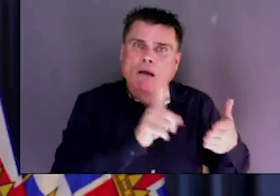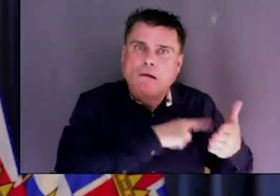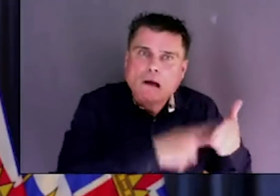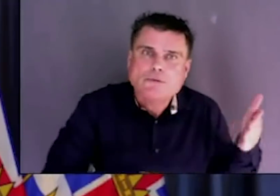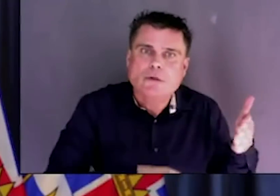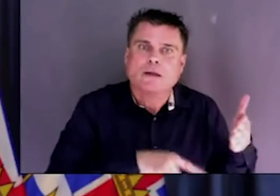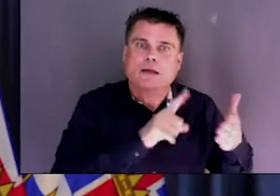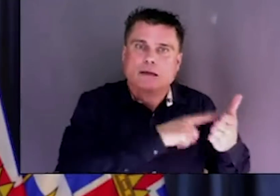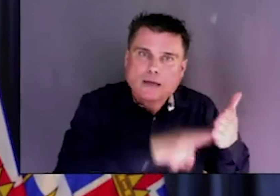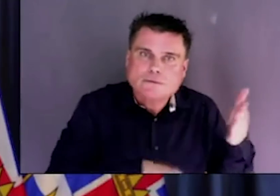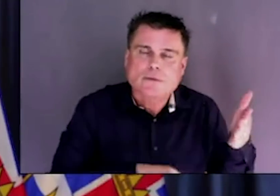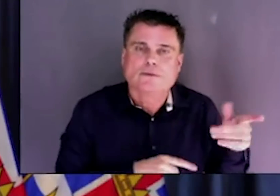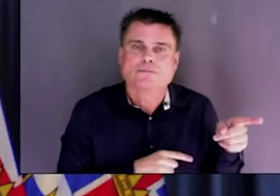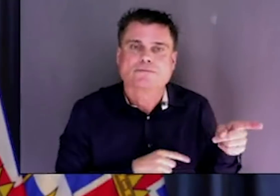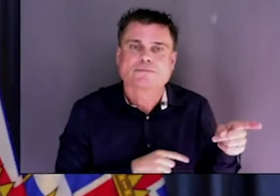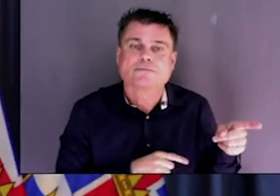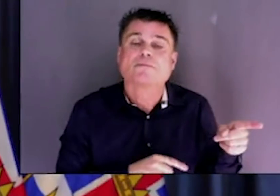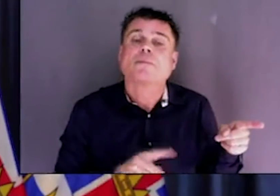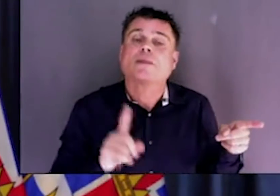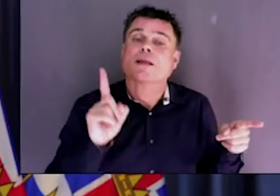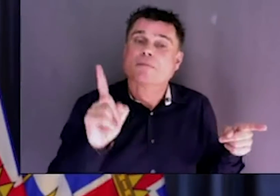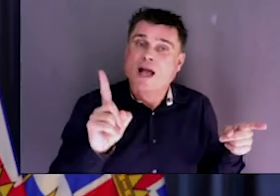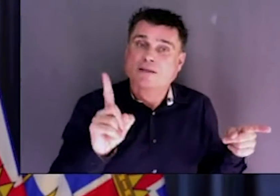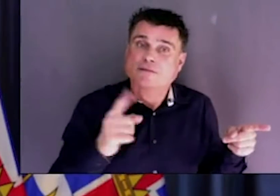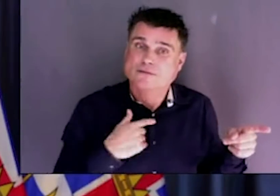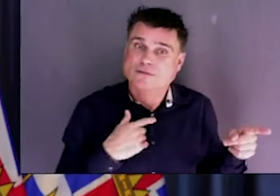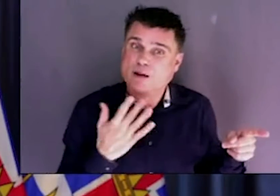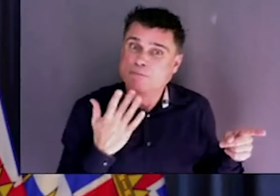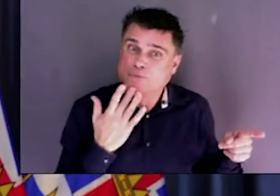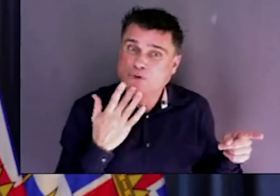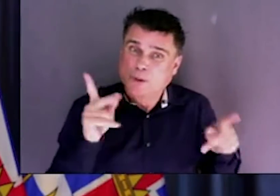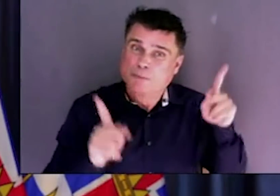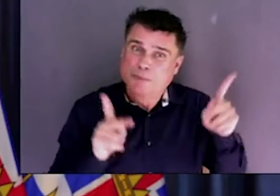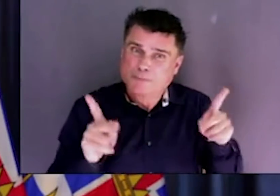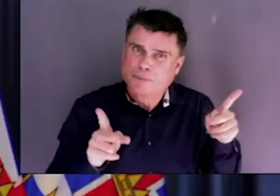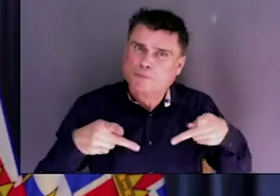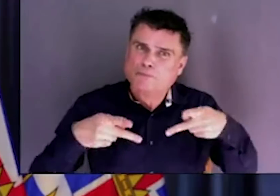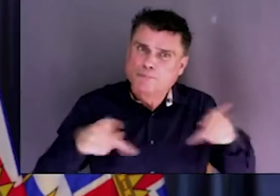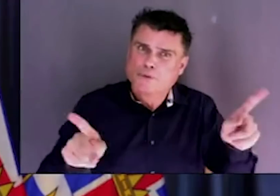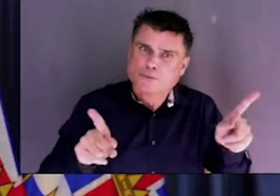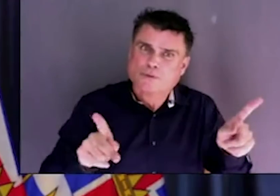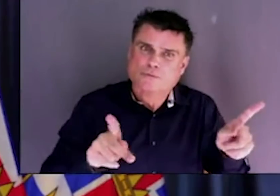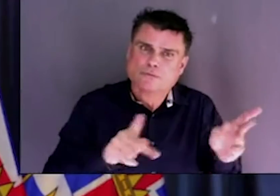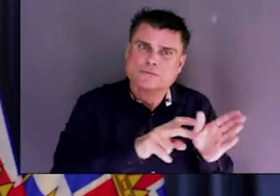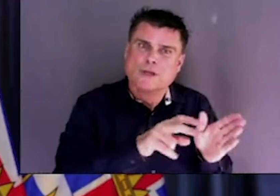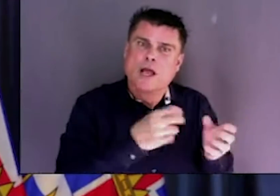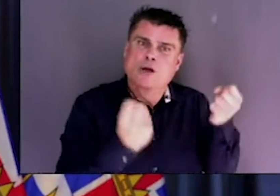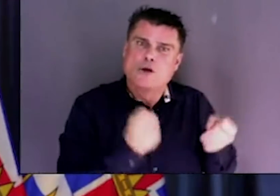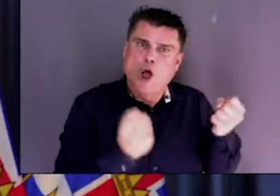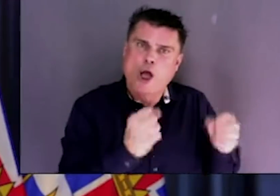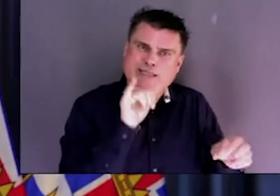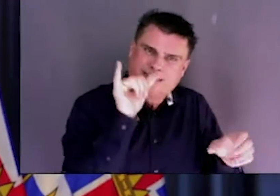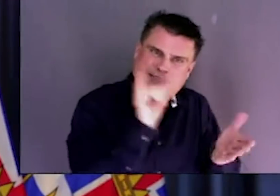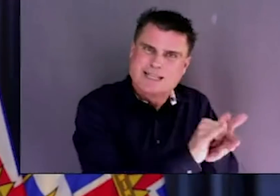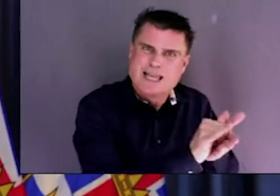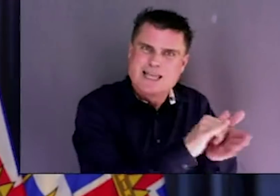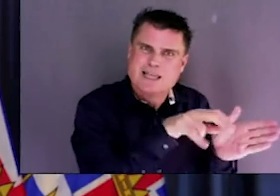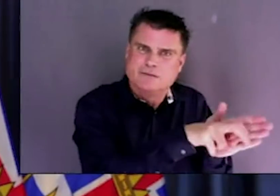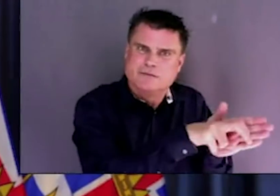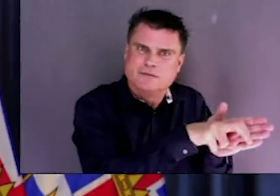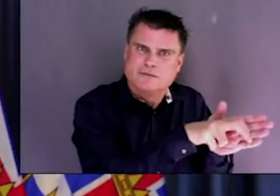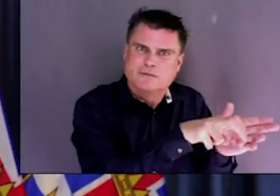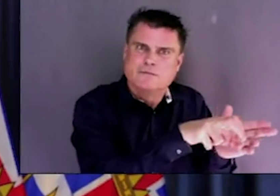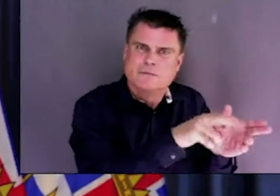that people stay in isolation in their car rather than going into a communal area where they could transmit or